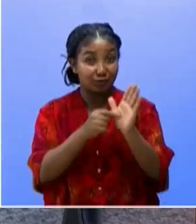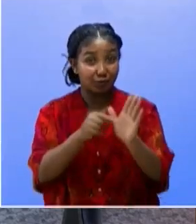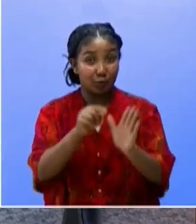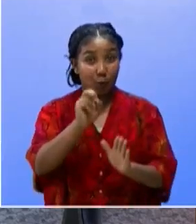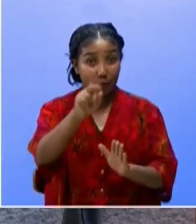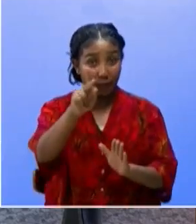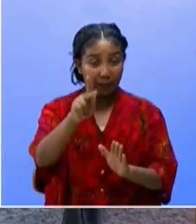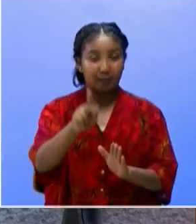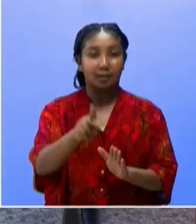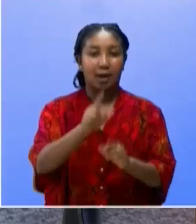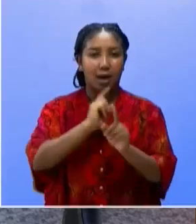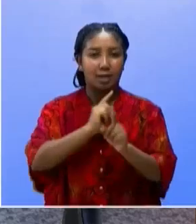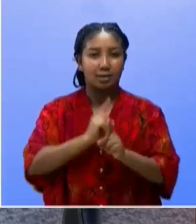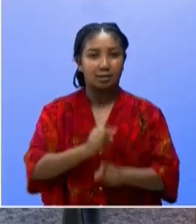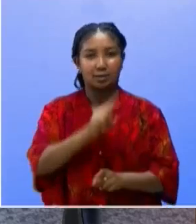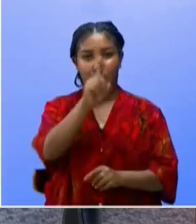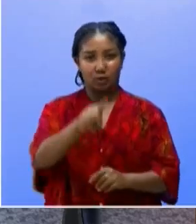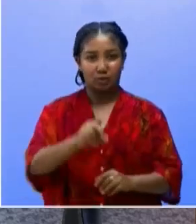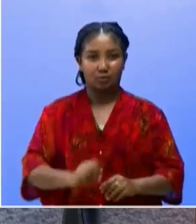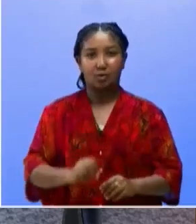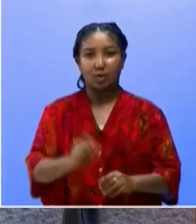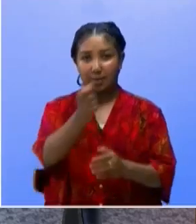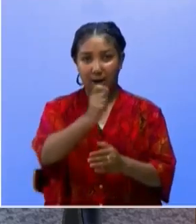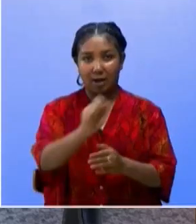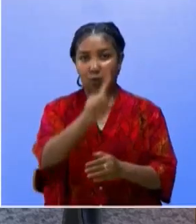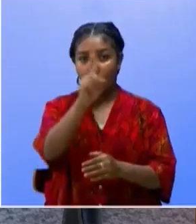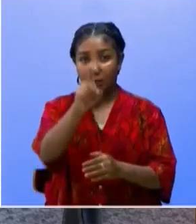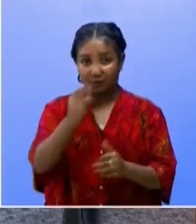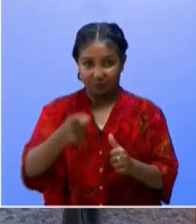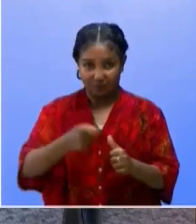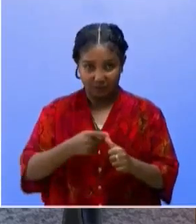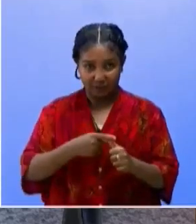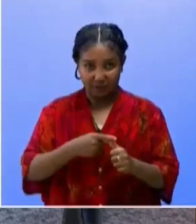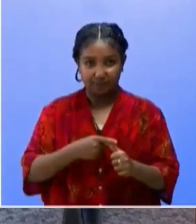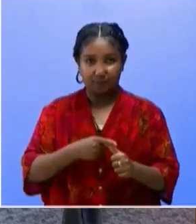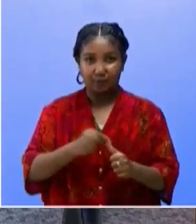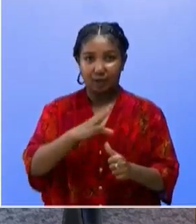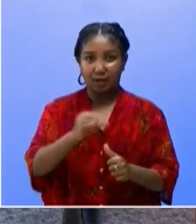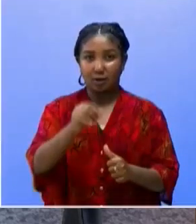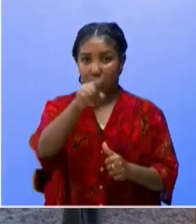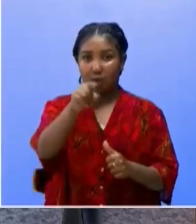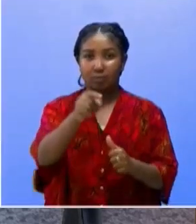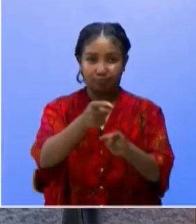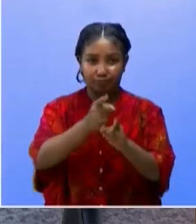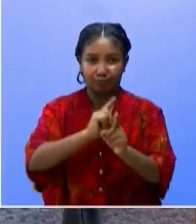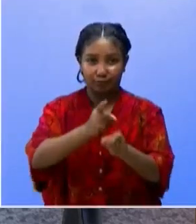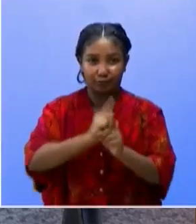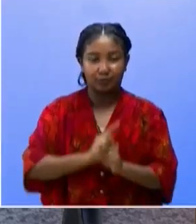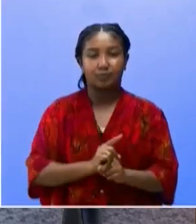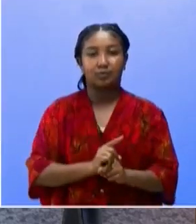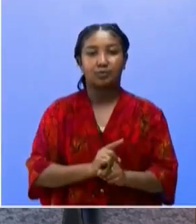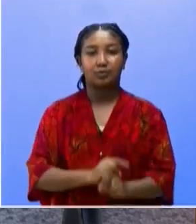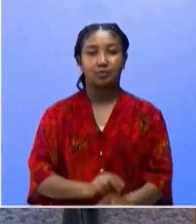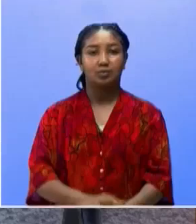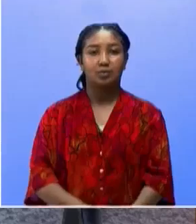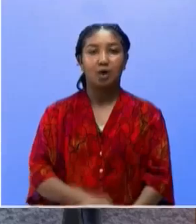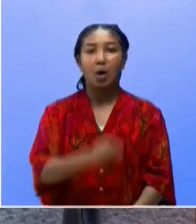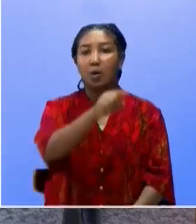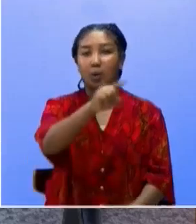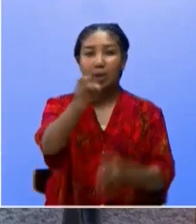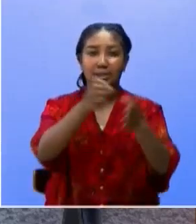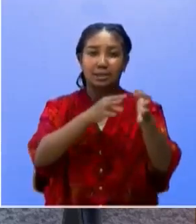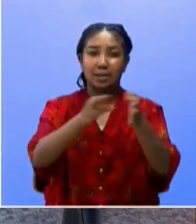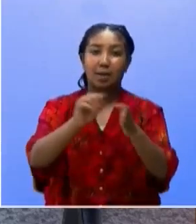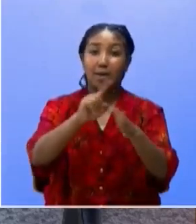and answer these questions. Let me write the questions first, and you can tell us, or you can